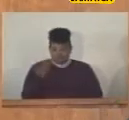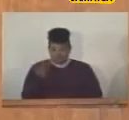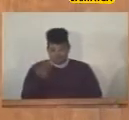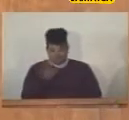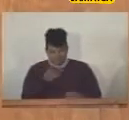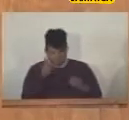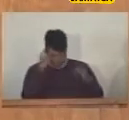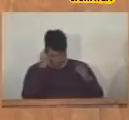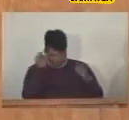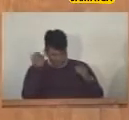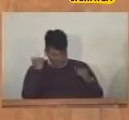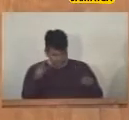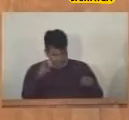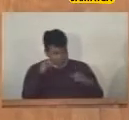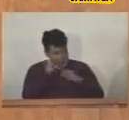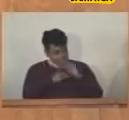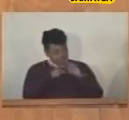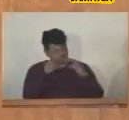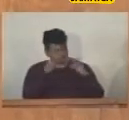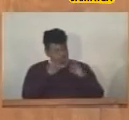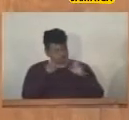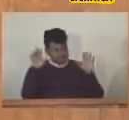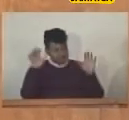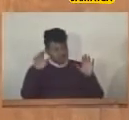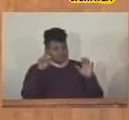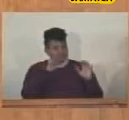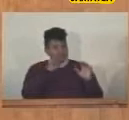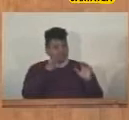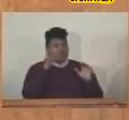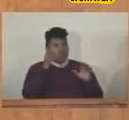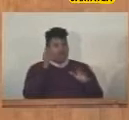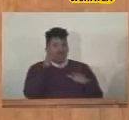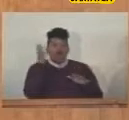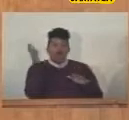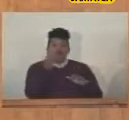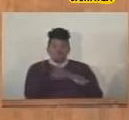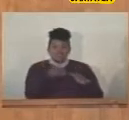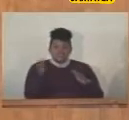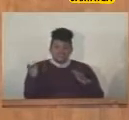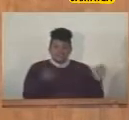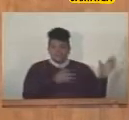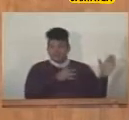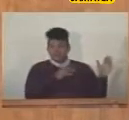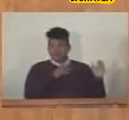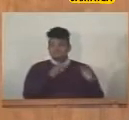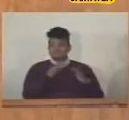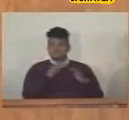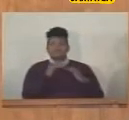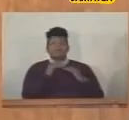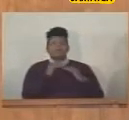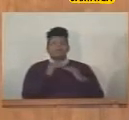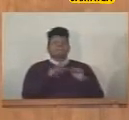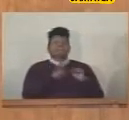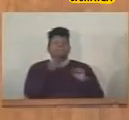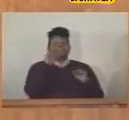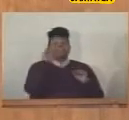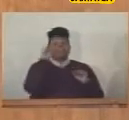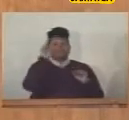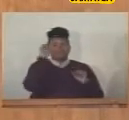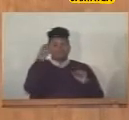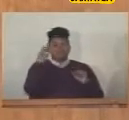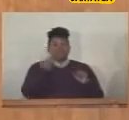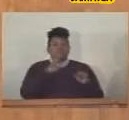The absence of a plan. Prime Minister went on in the beginning of December 2016, speaking at the installation of